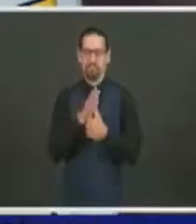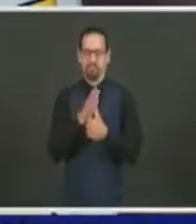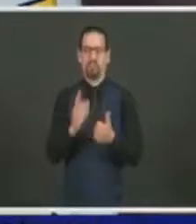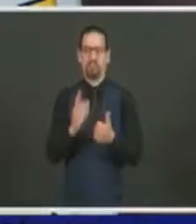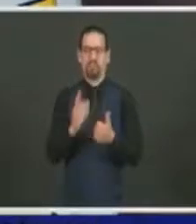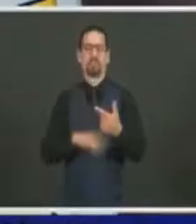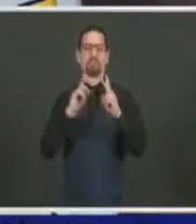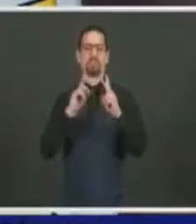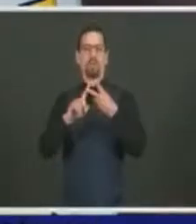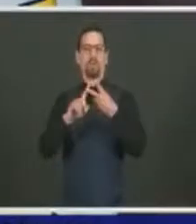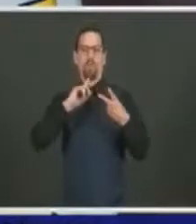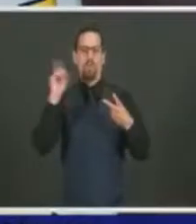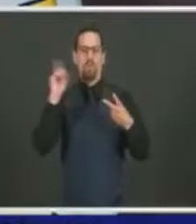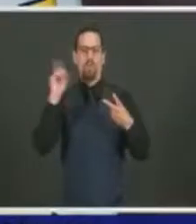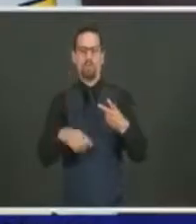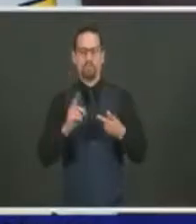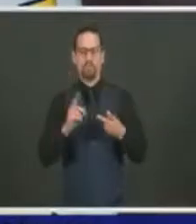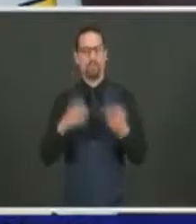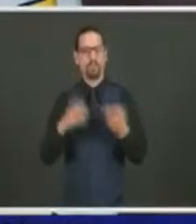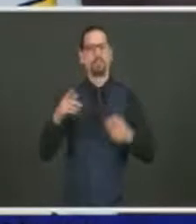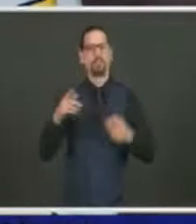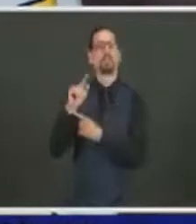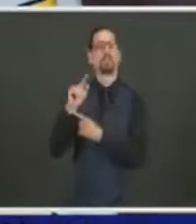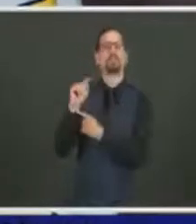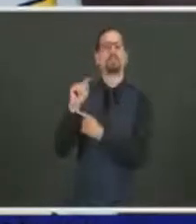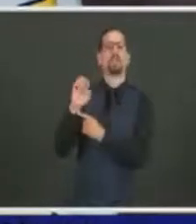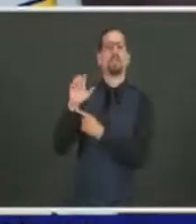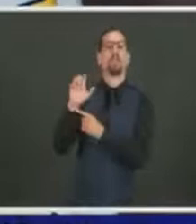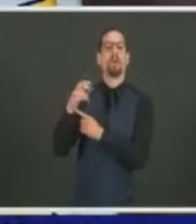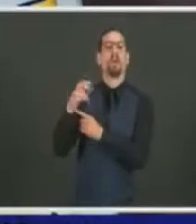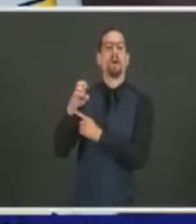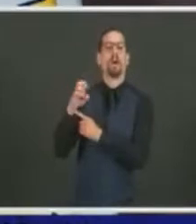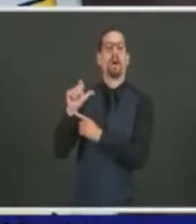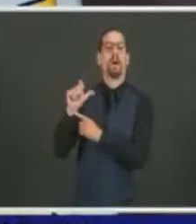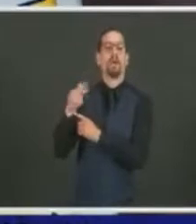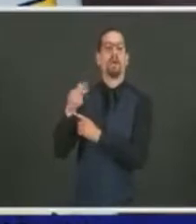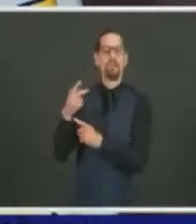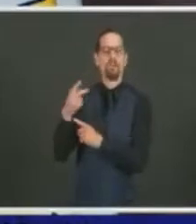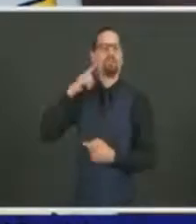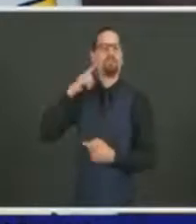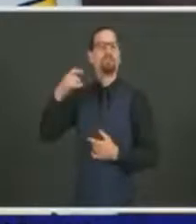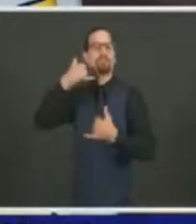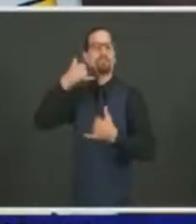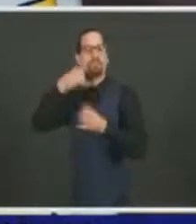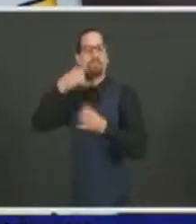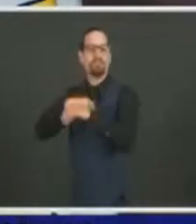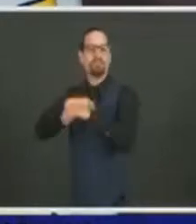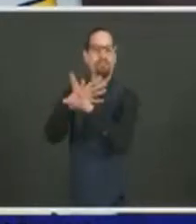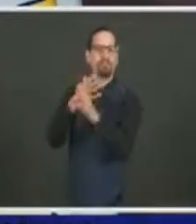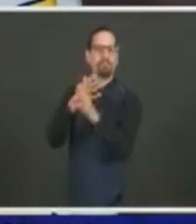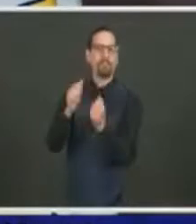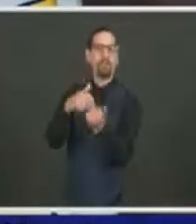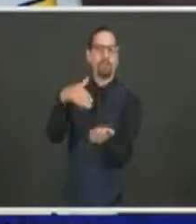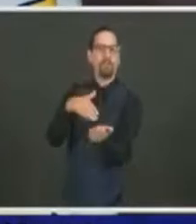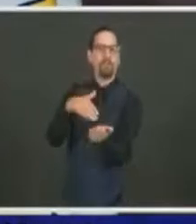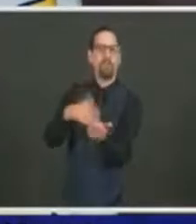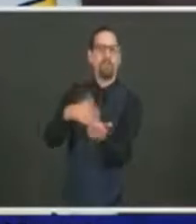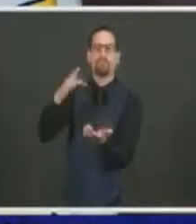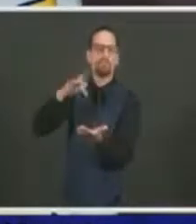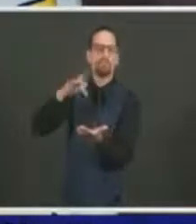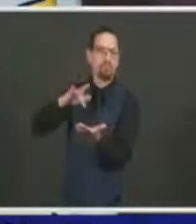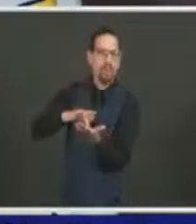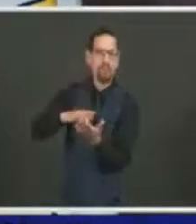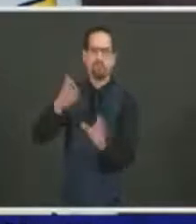Telemedicine, health insurers must continue to cover telemedicine for all kinds of care, primary care, specialty care, mental health care, and behavioral